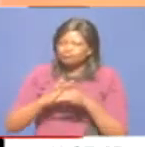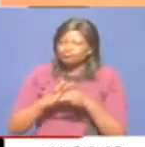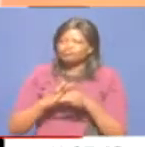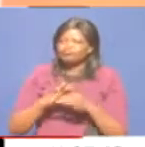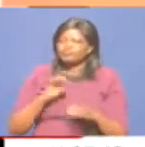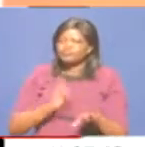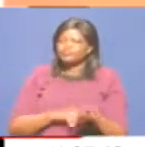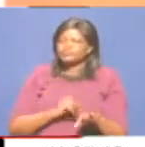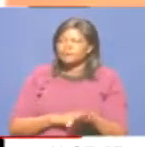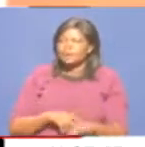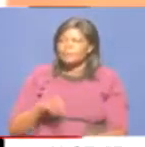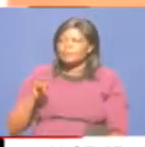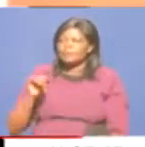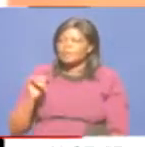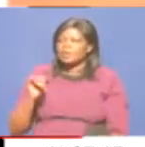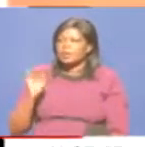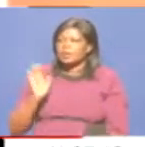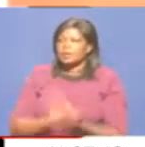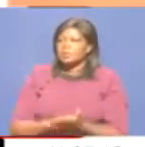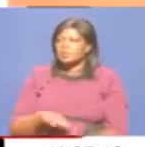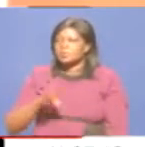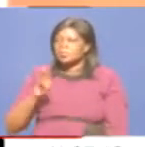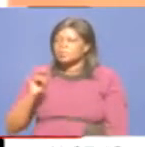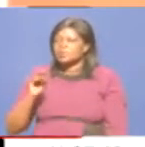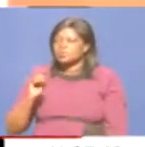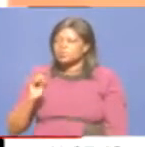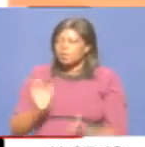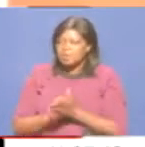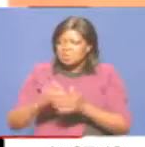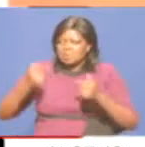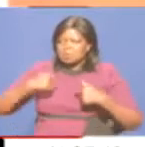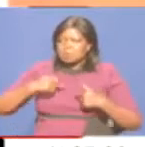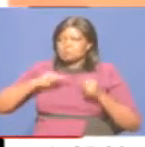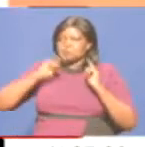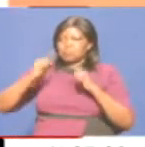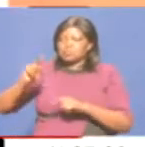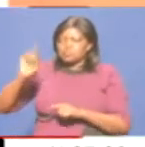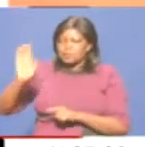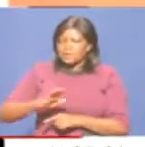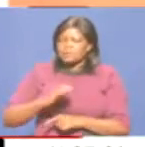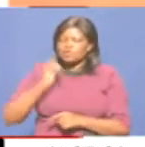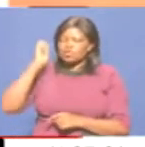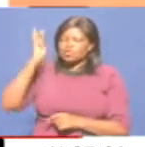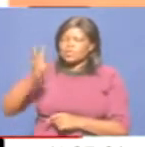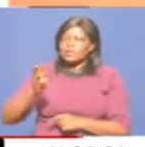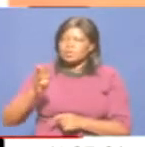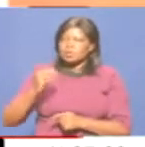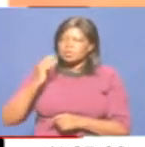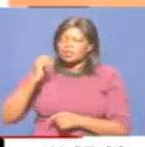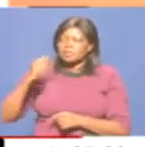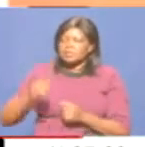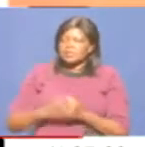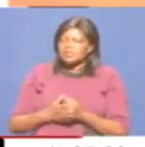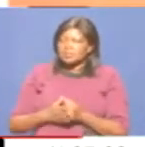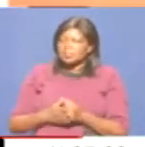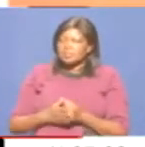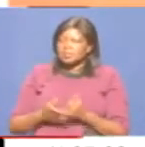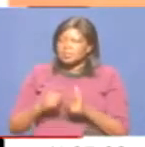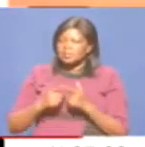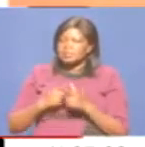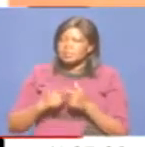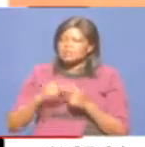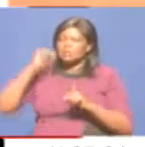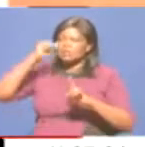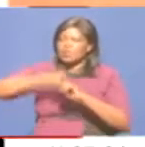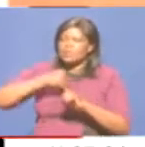Bungei, Nabulindo, and Okango will be in parliament, God willing, in the next 9 months, what we'll be pushing for